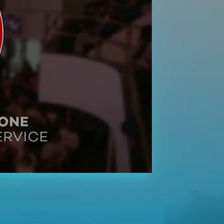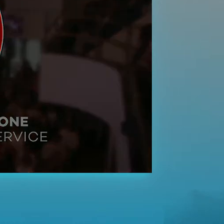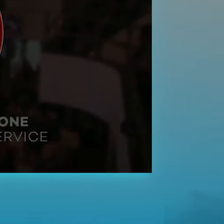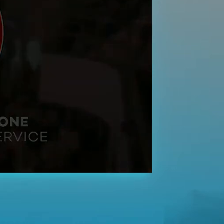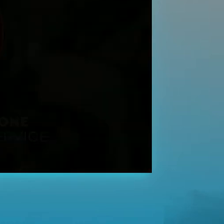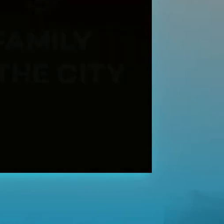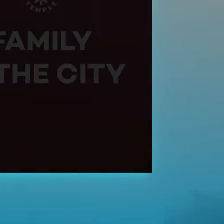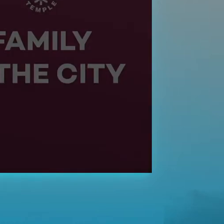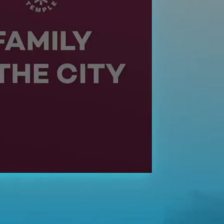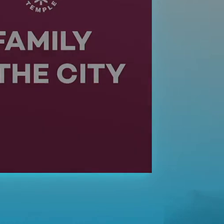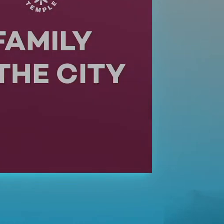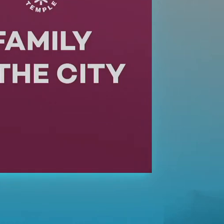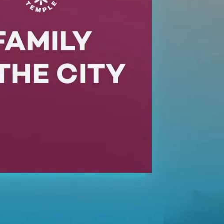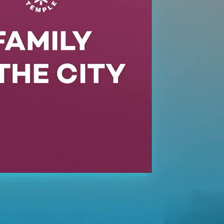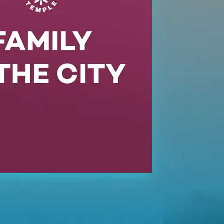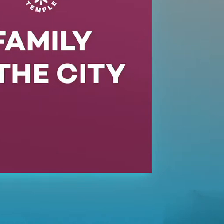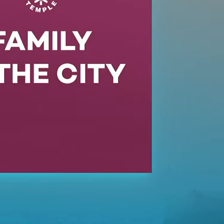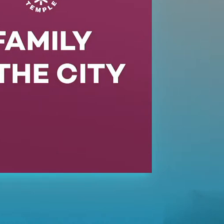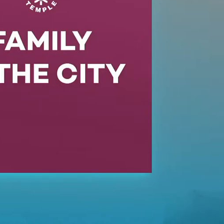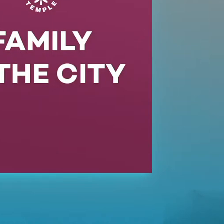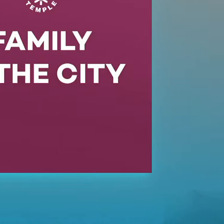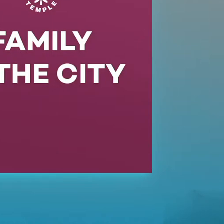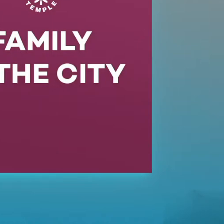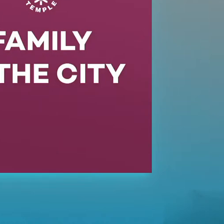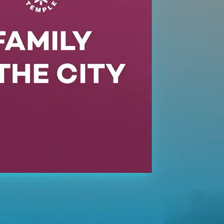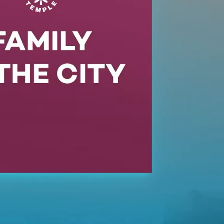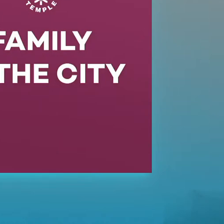with the burning light of noon?